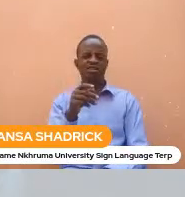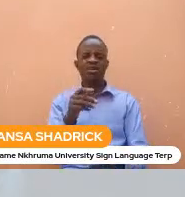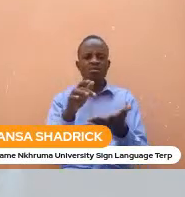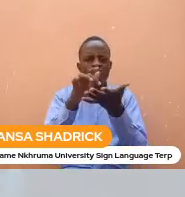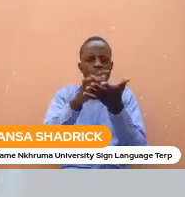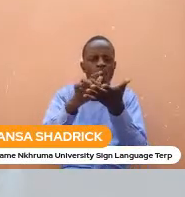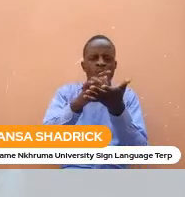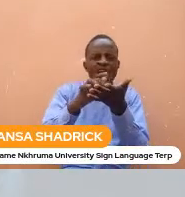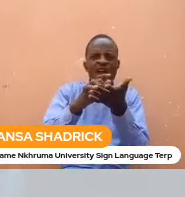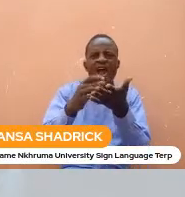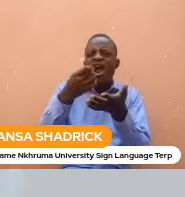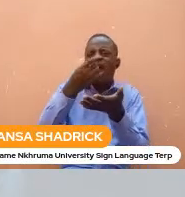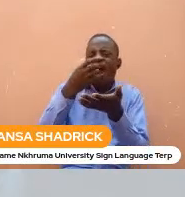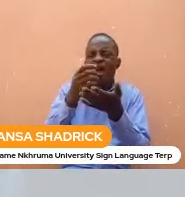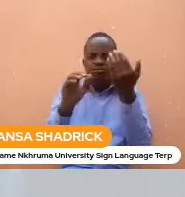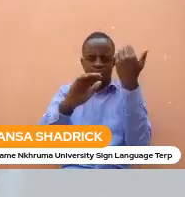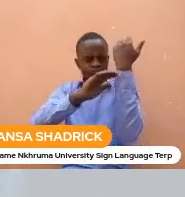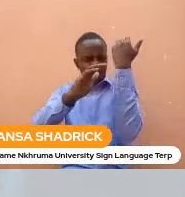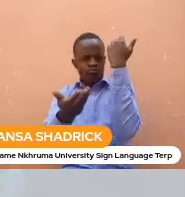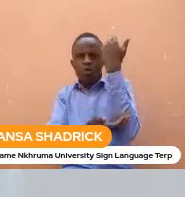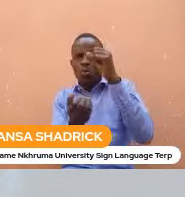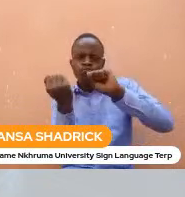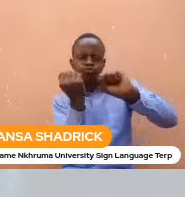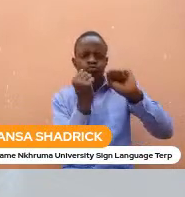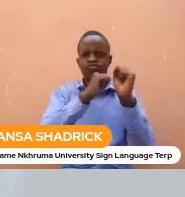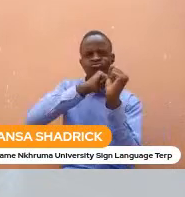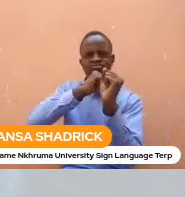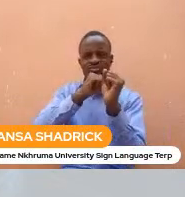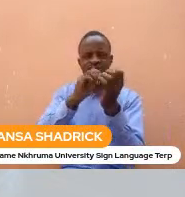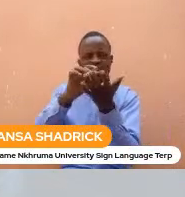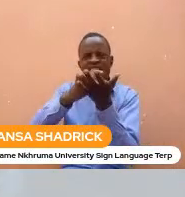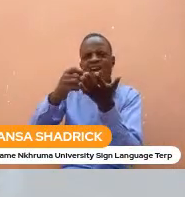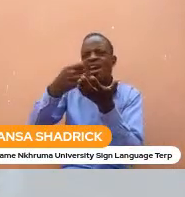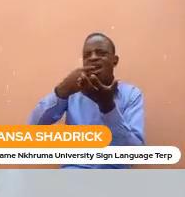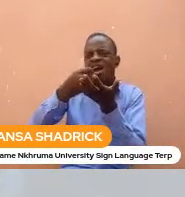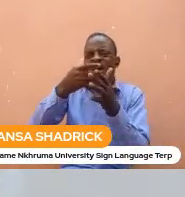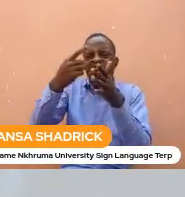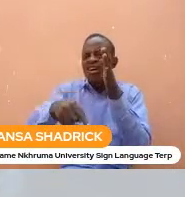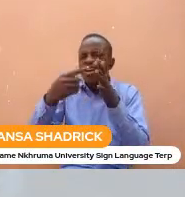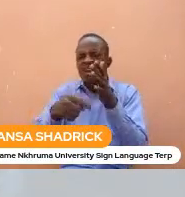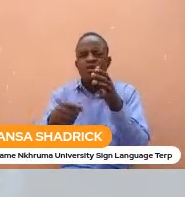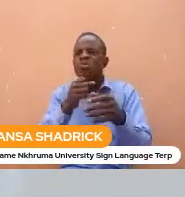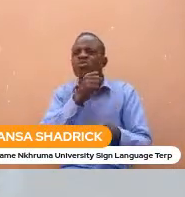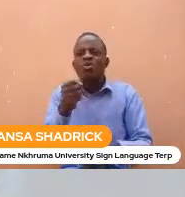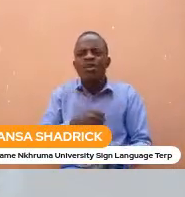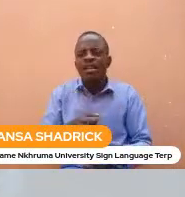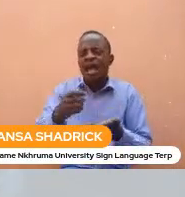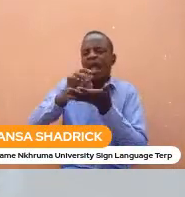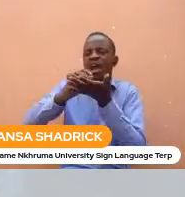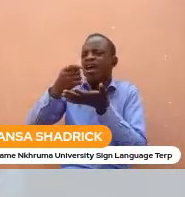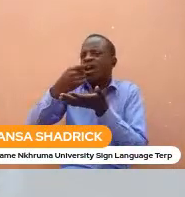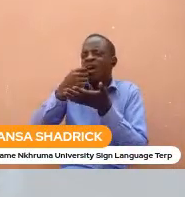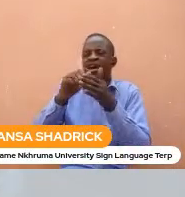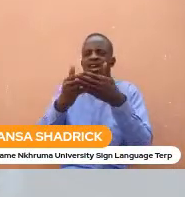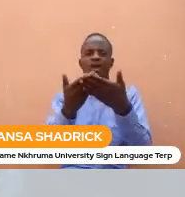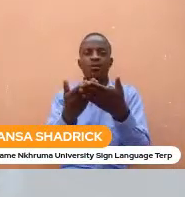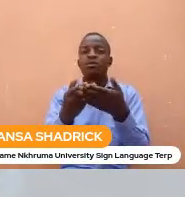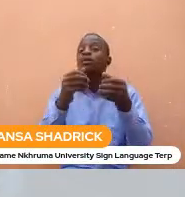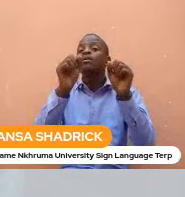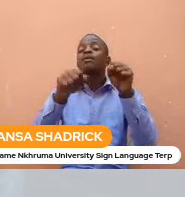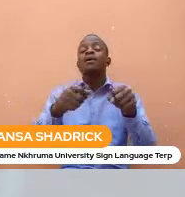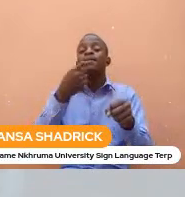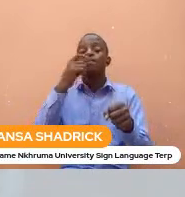and the rightful age of accessing them. You can send us your questions, your comments, and your contributions, and let's have a fruitful time